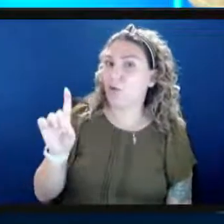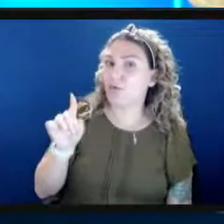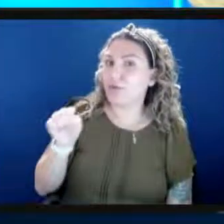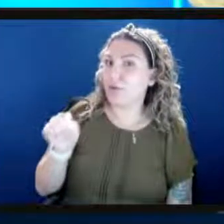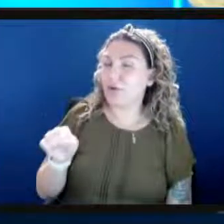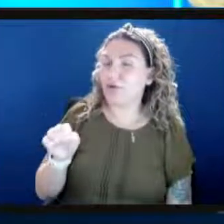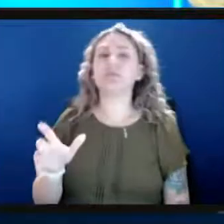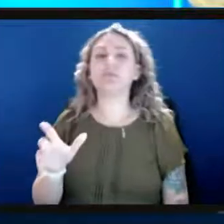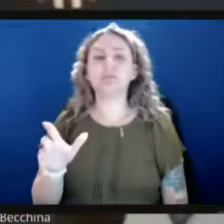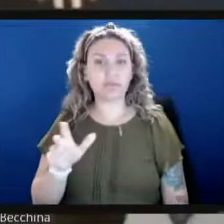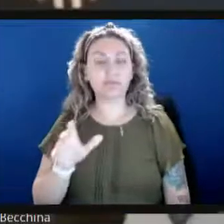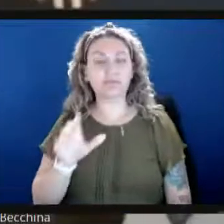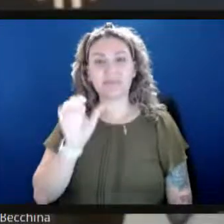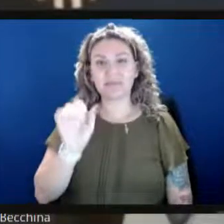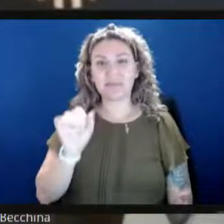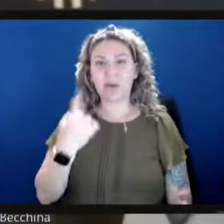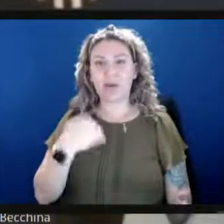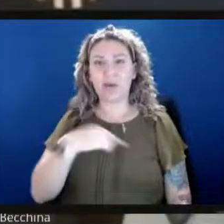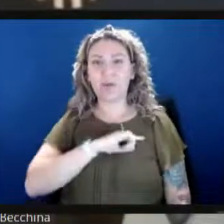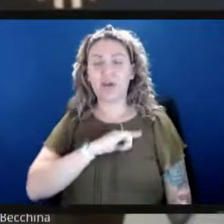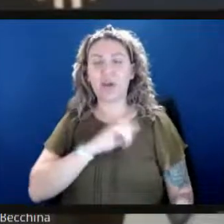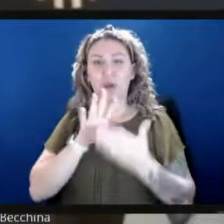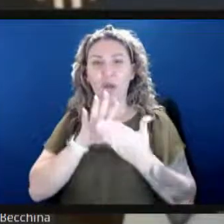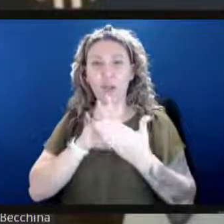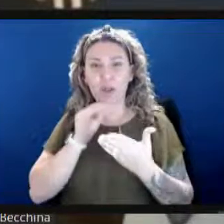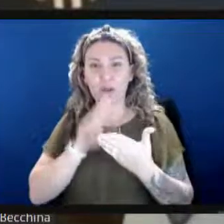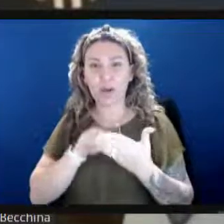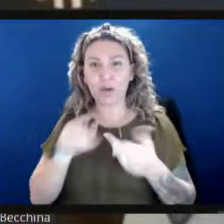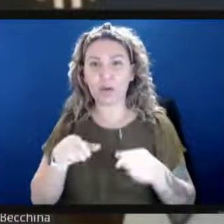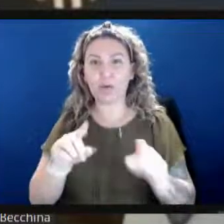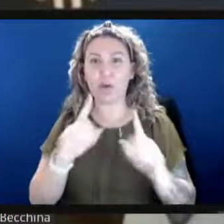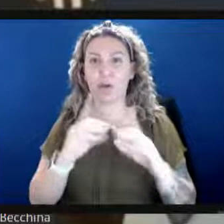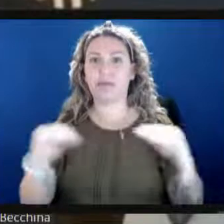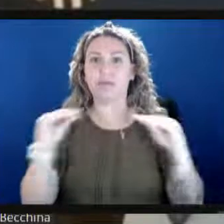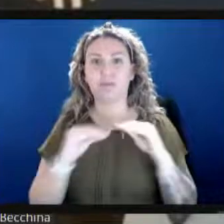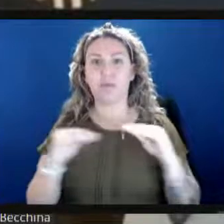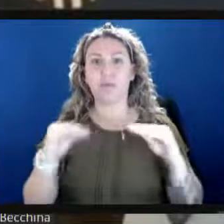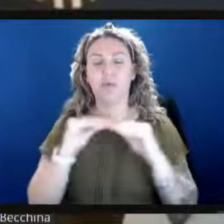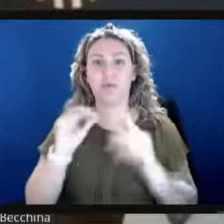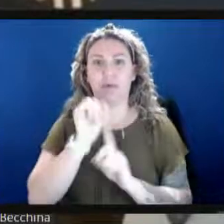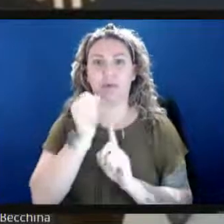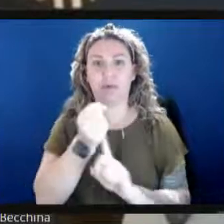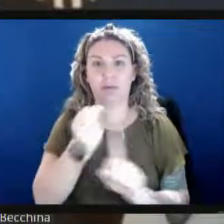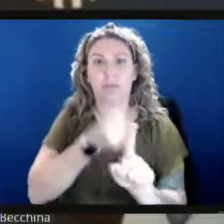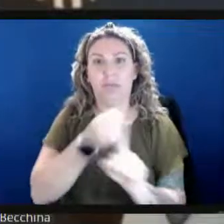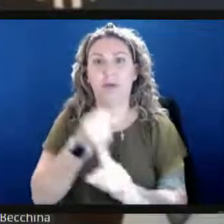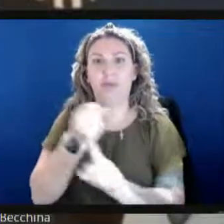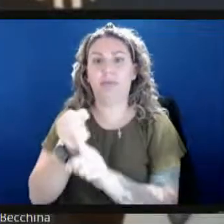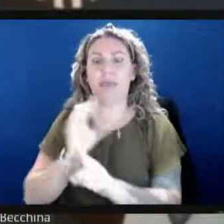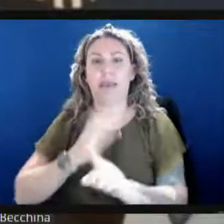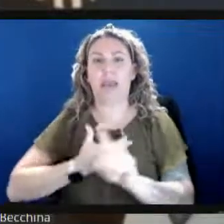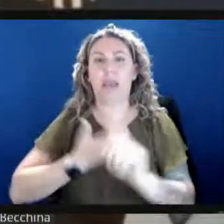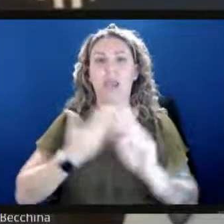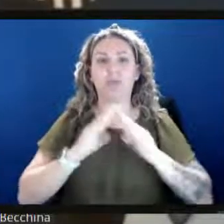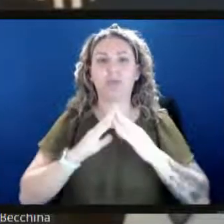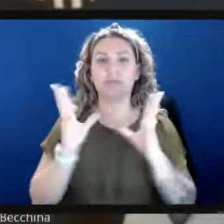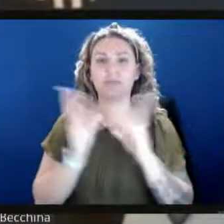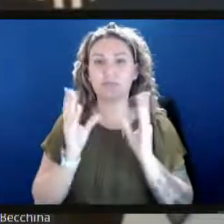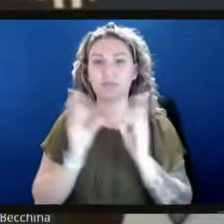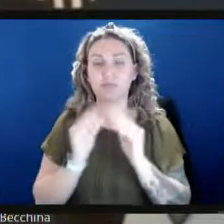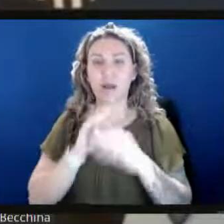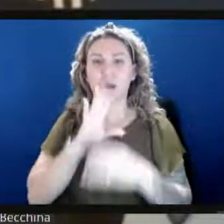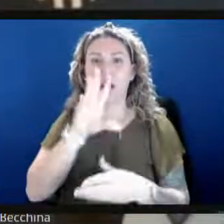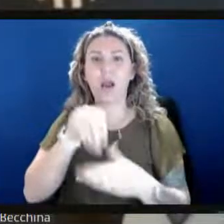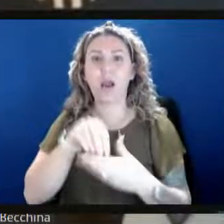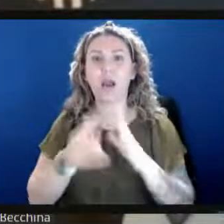so that's something we're kind of learning as we have more and more of these cases. At our town hall meeting at Operation Engage, we heard from